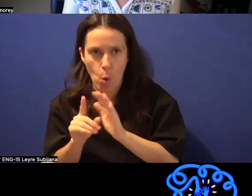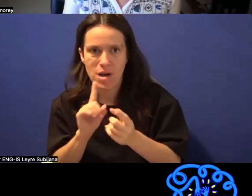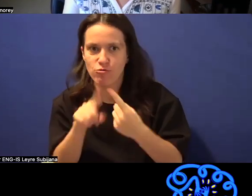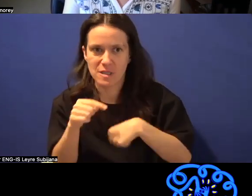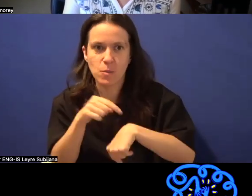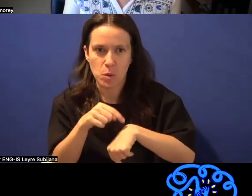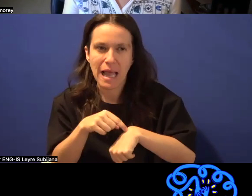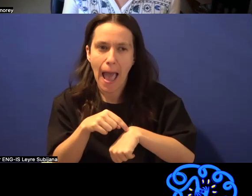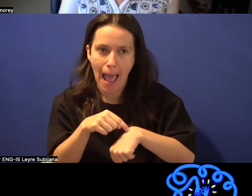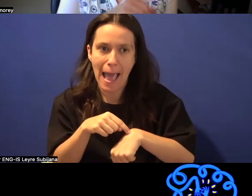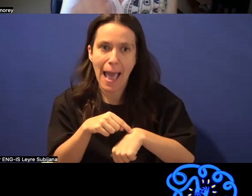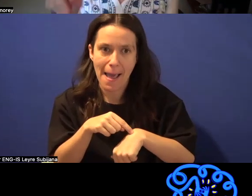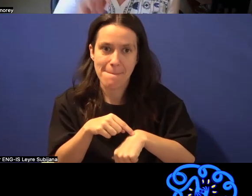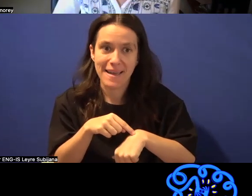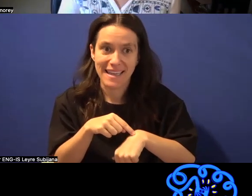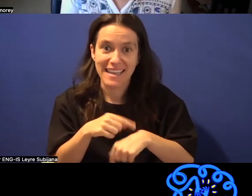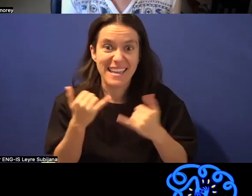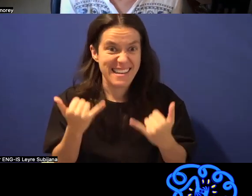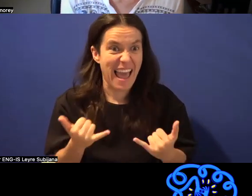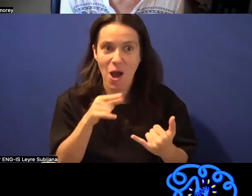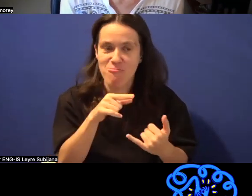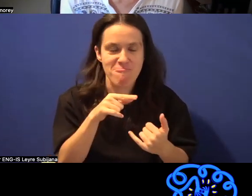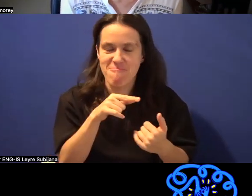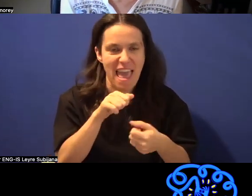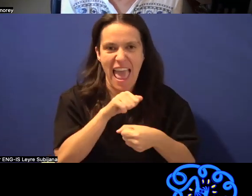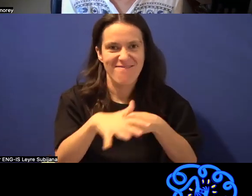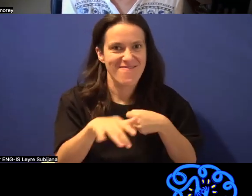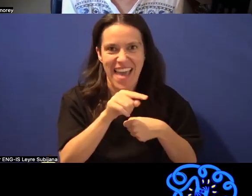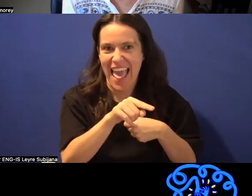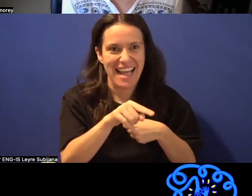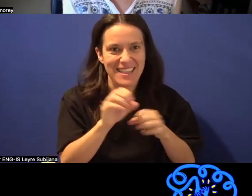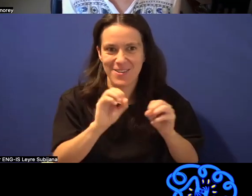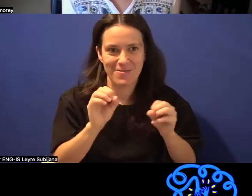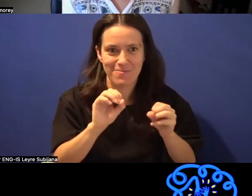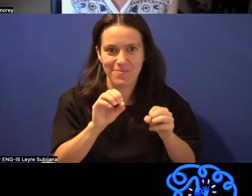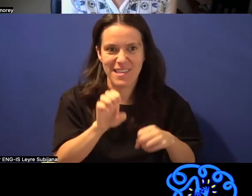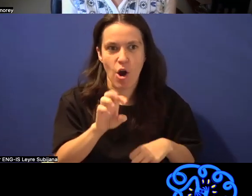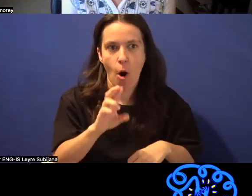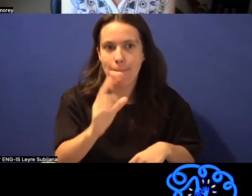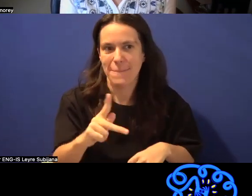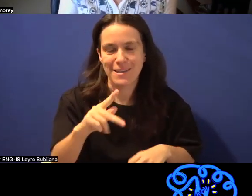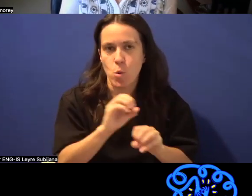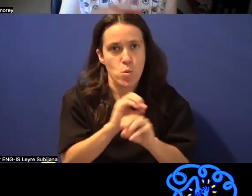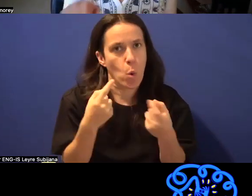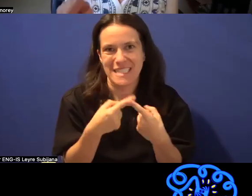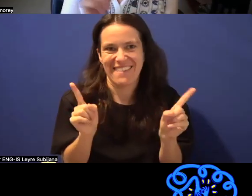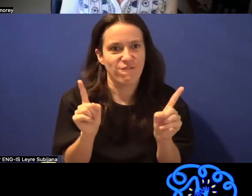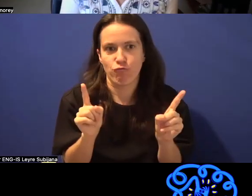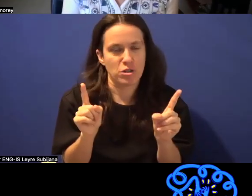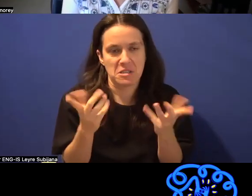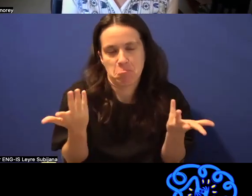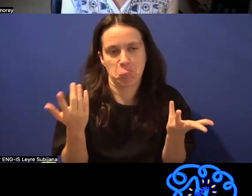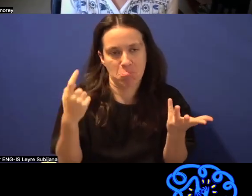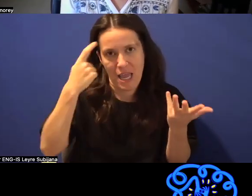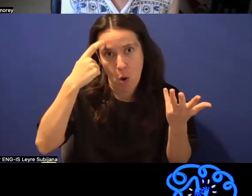translation task, and we didn't see an effect on the ERP. So no difference between the neural